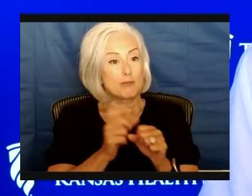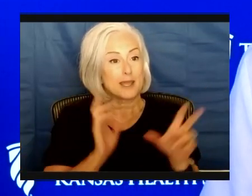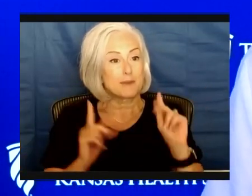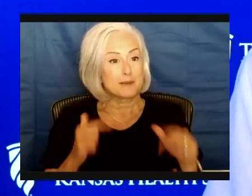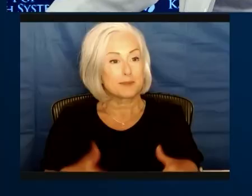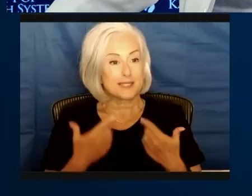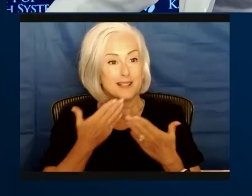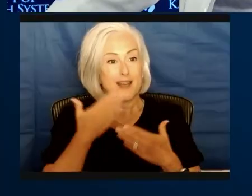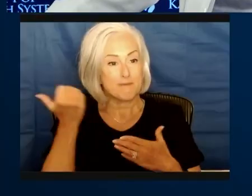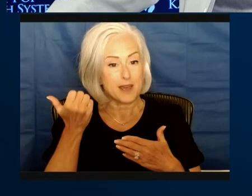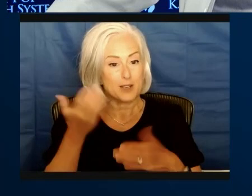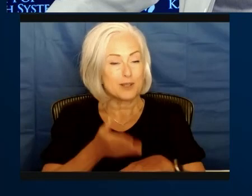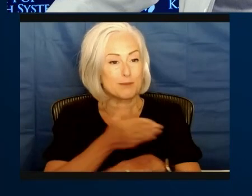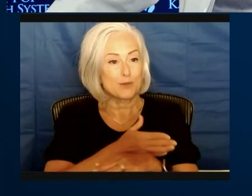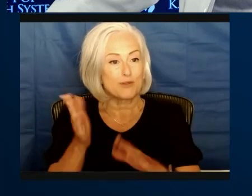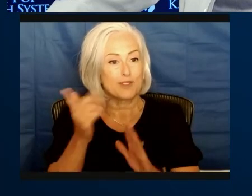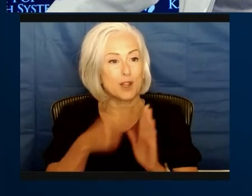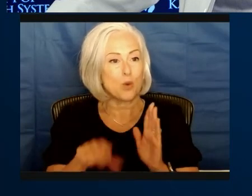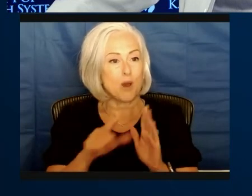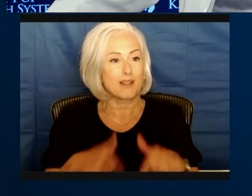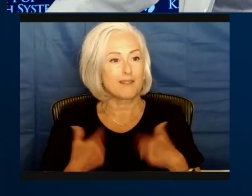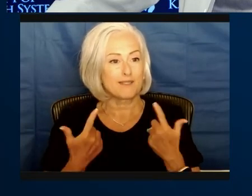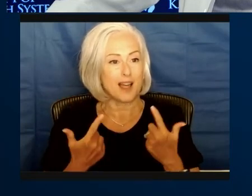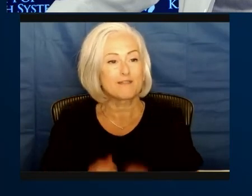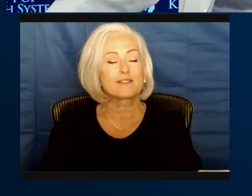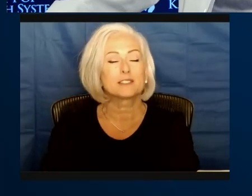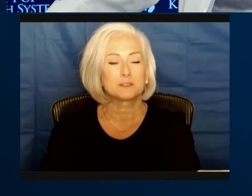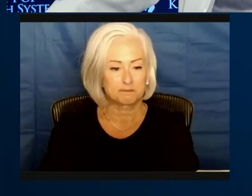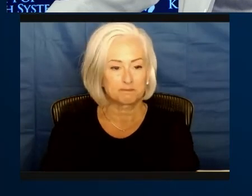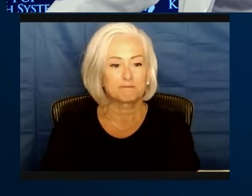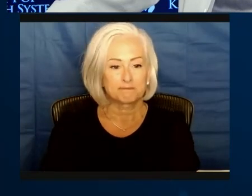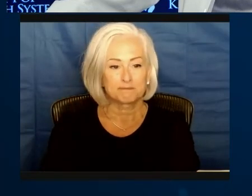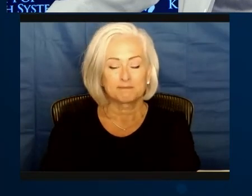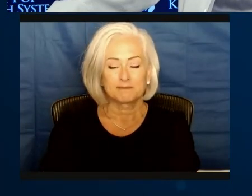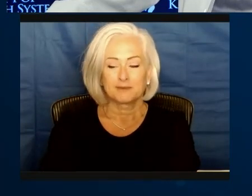quality of life. I'm always impressed that